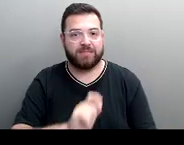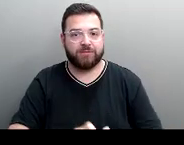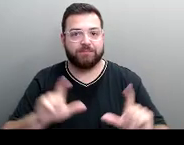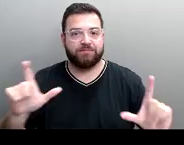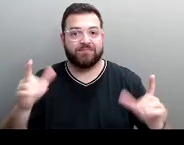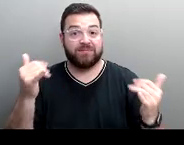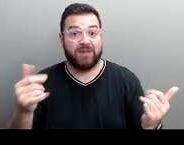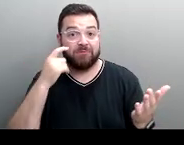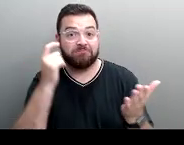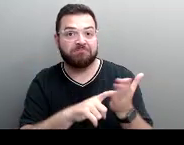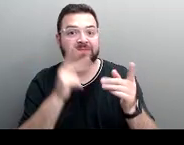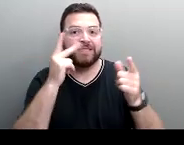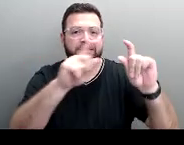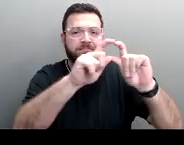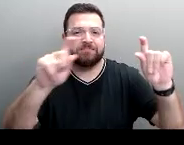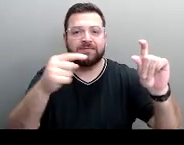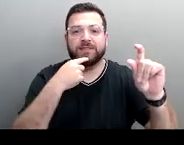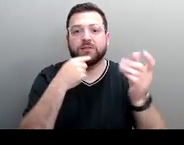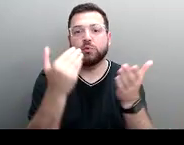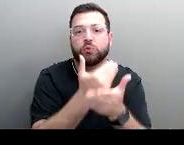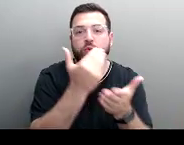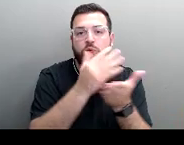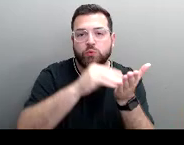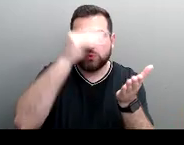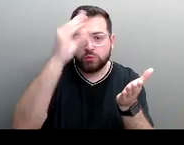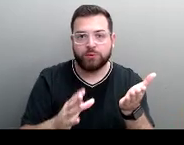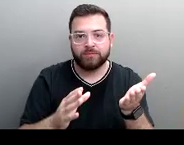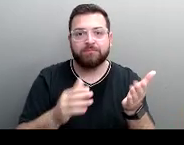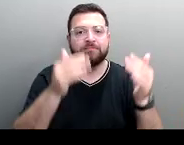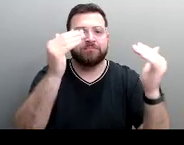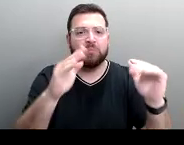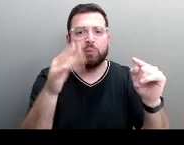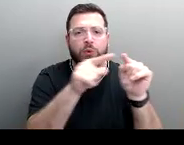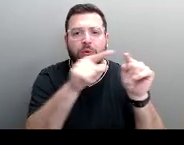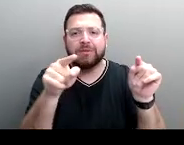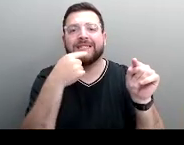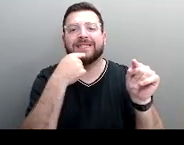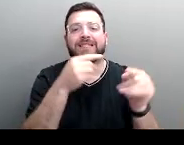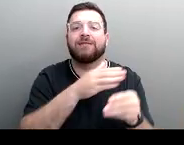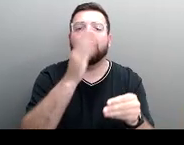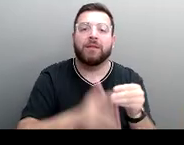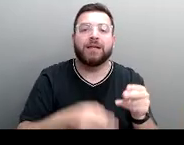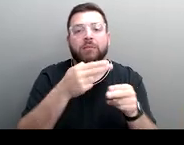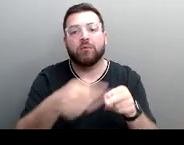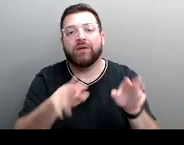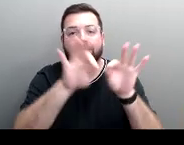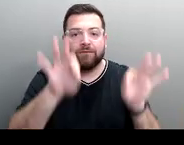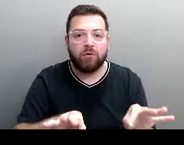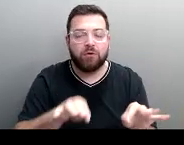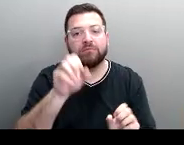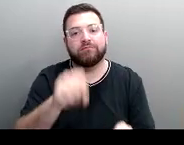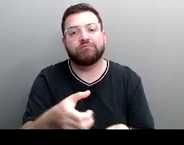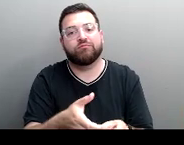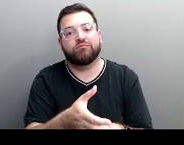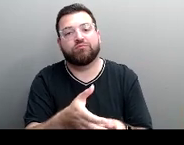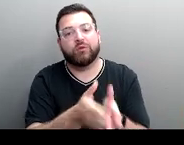And you'll see right here it says New Student. And you're going to click on this blue link that says Complete a brief form to request accommodations at